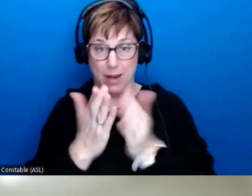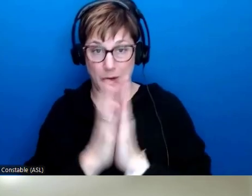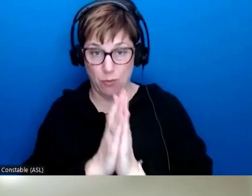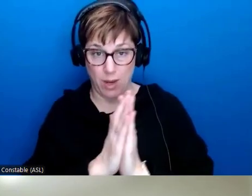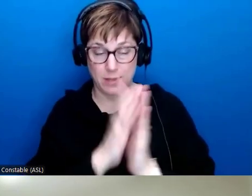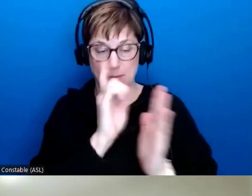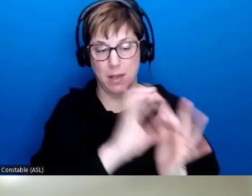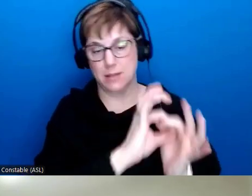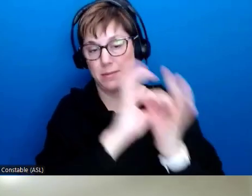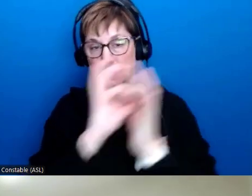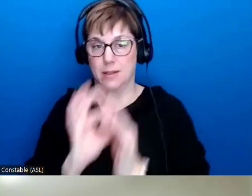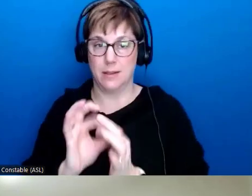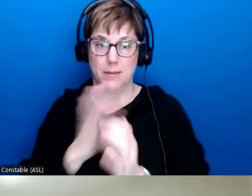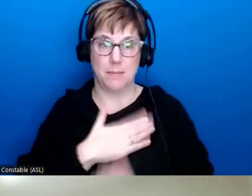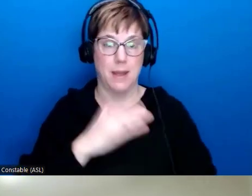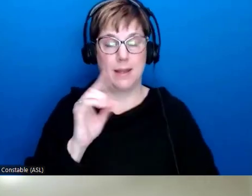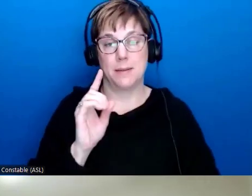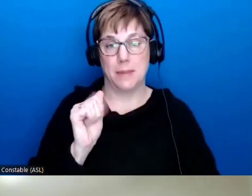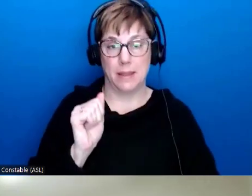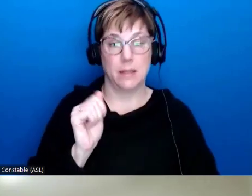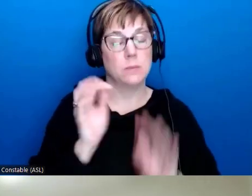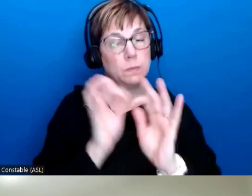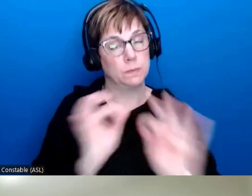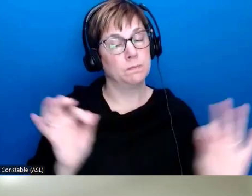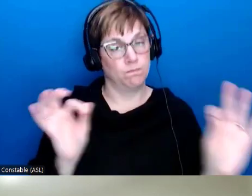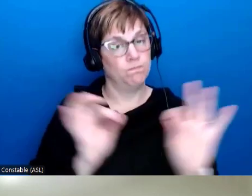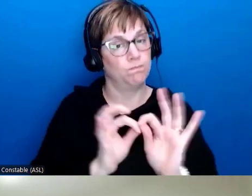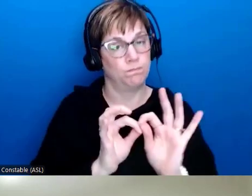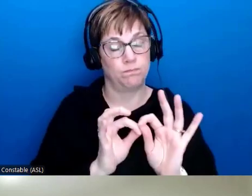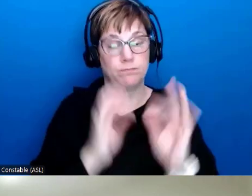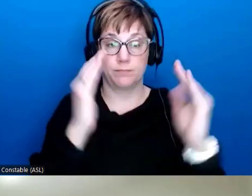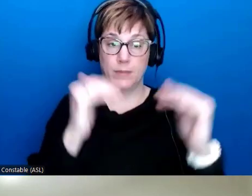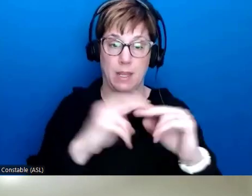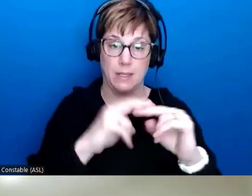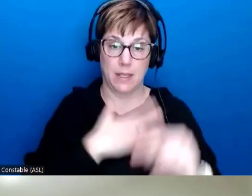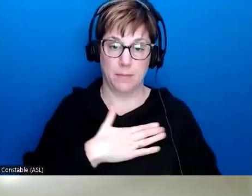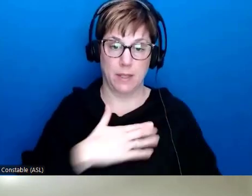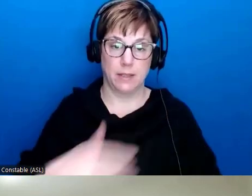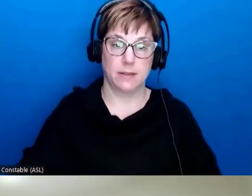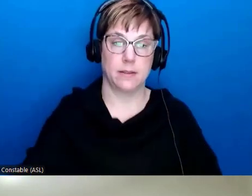disability. That's really important. Next slide, please.